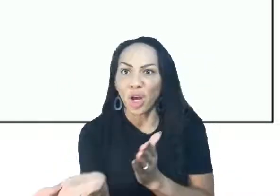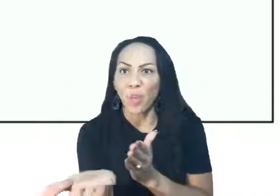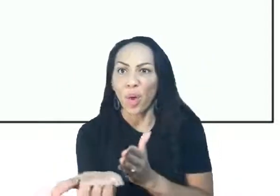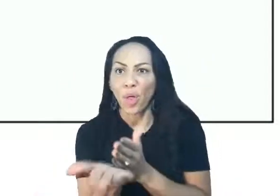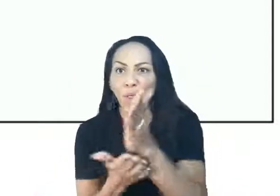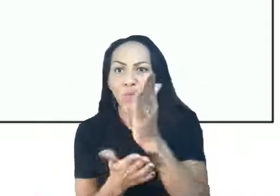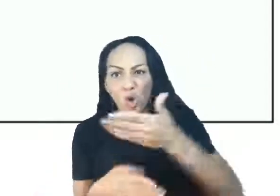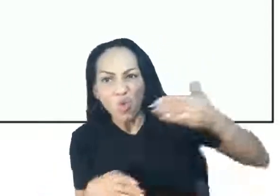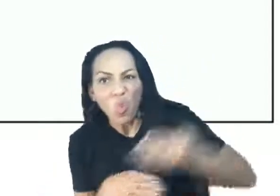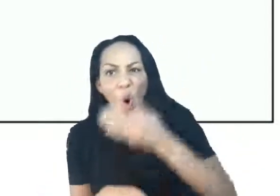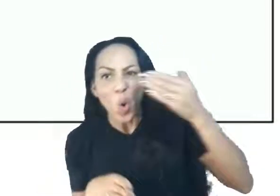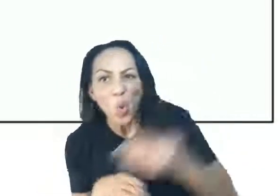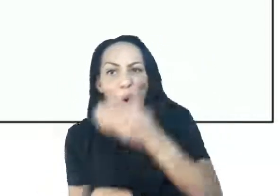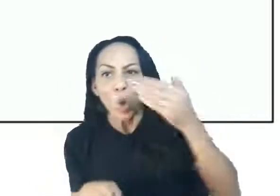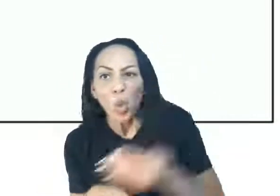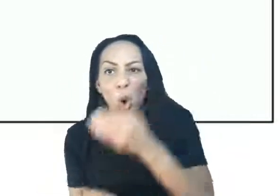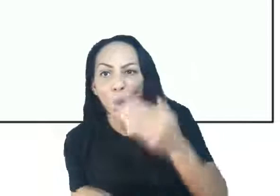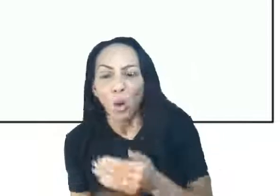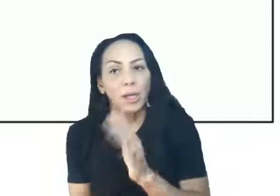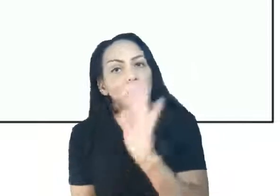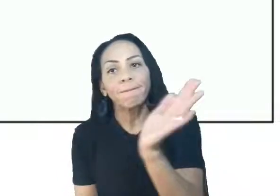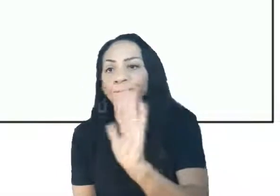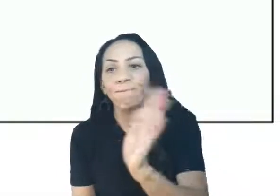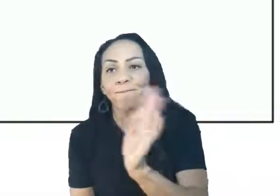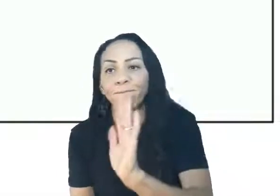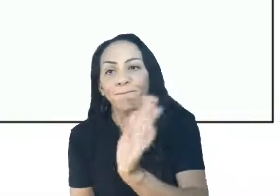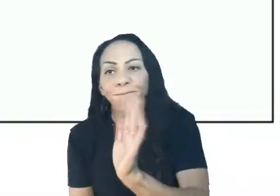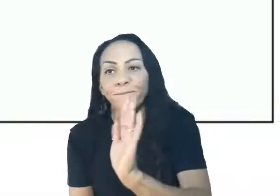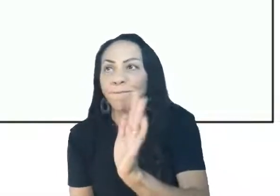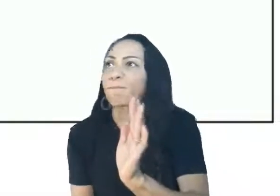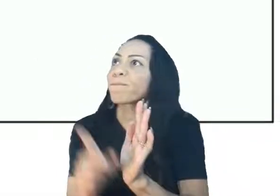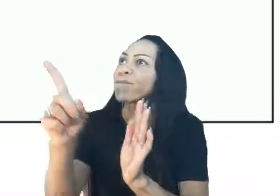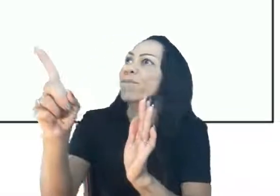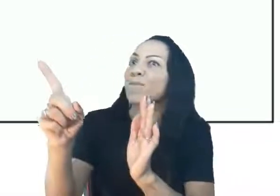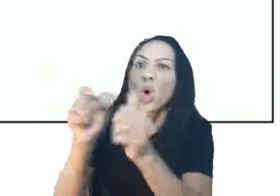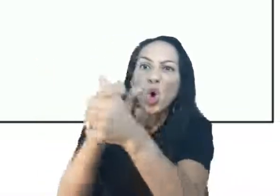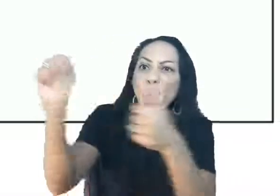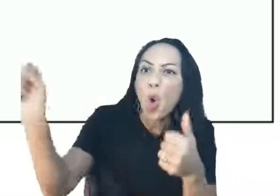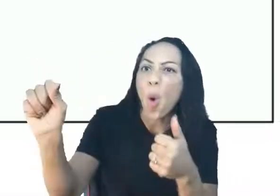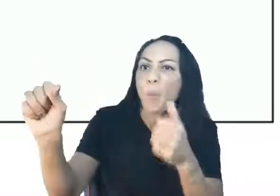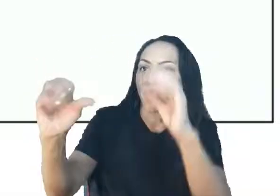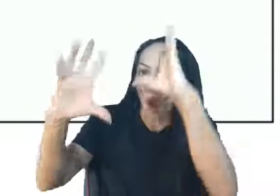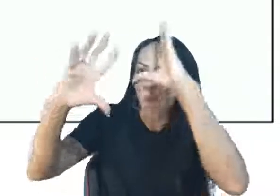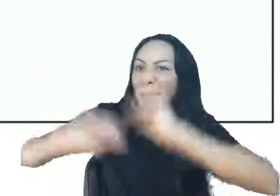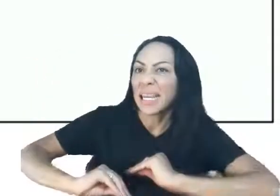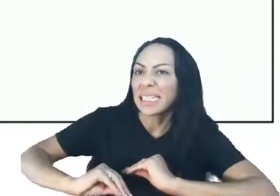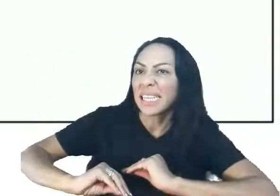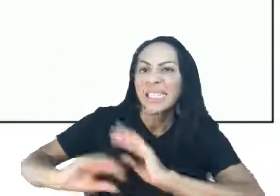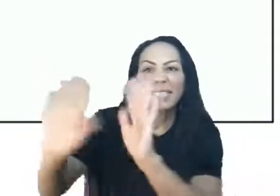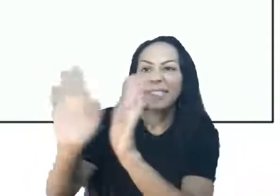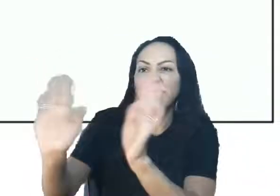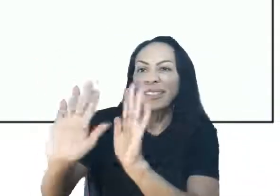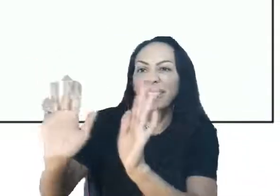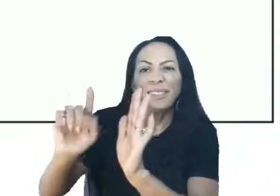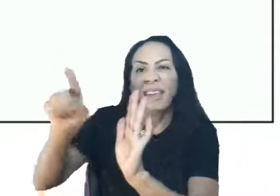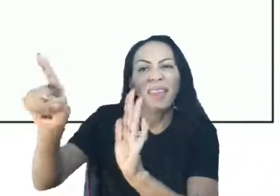and aligning ourselves with any corporate wellness message that does not get to the root of the